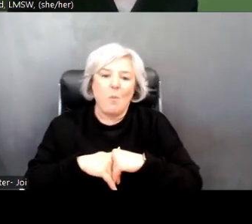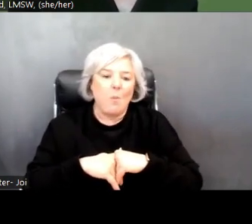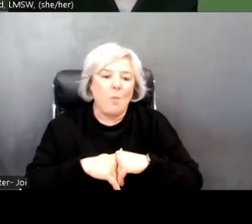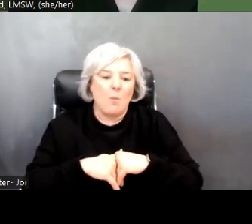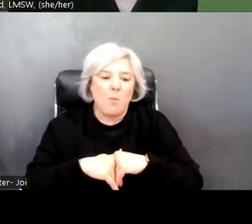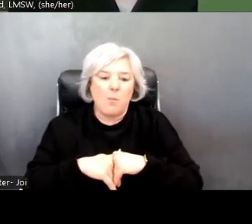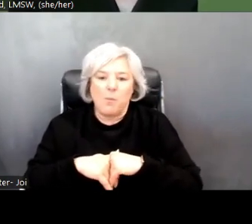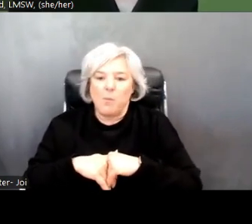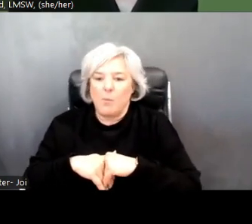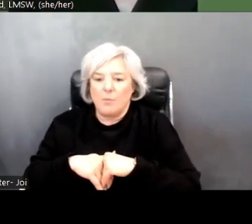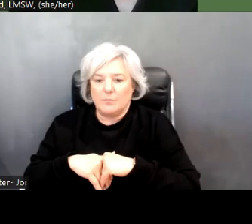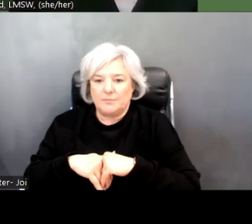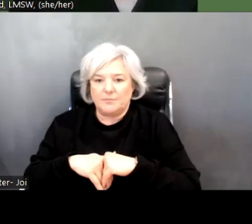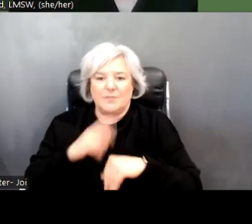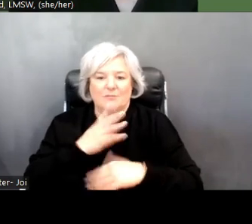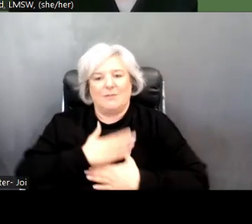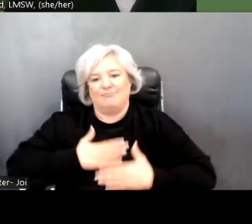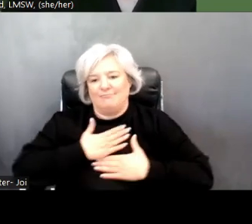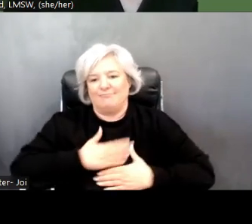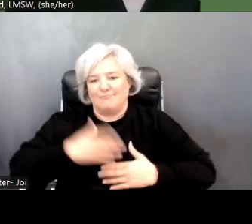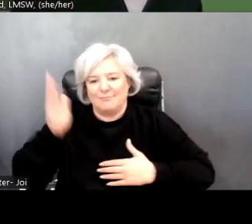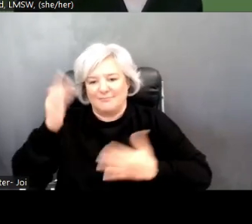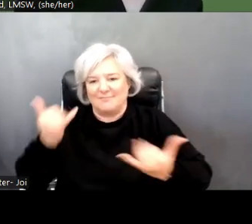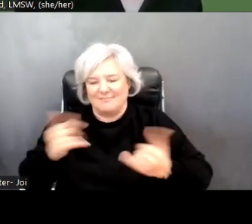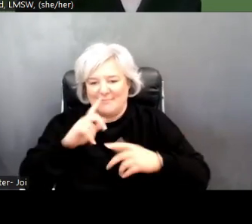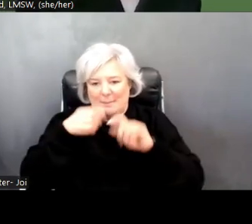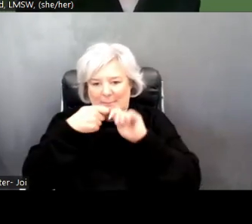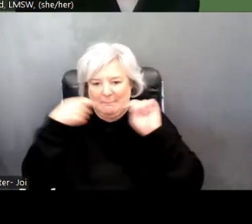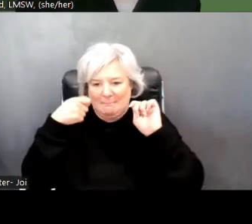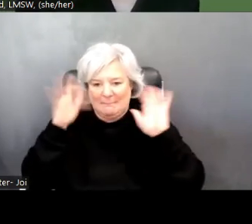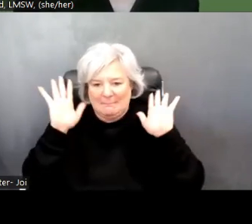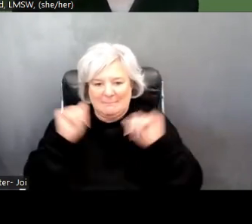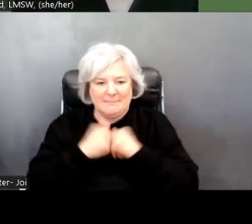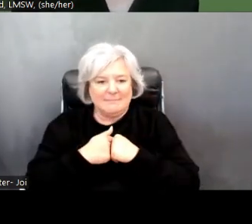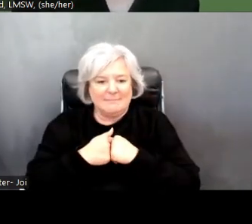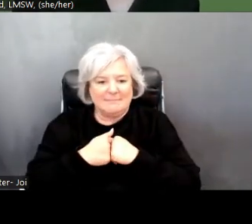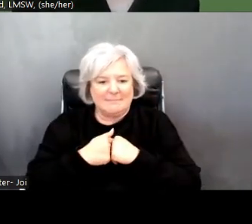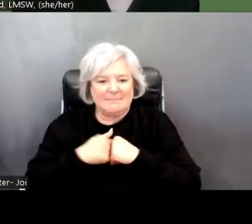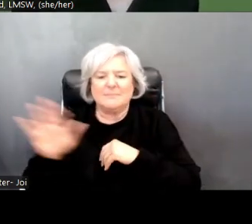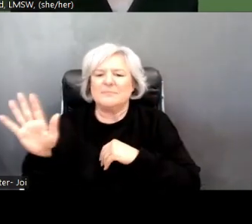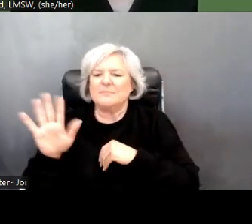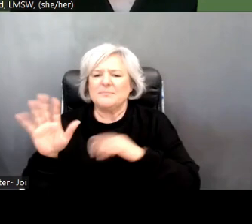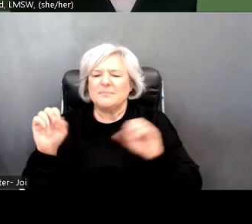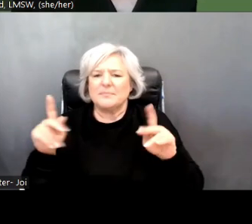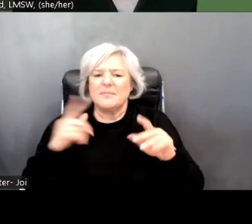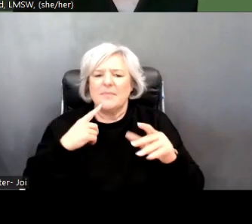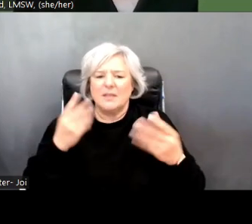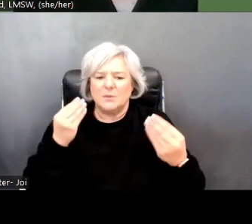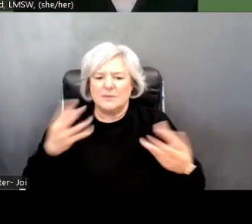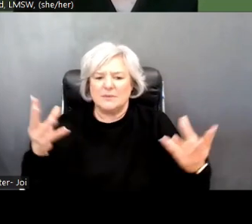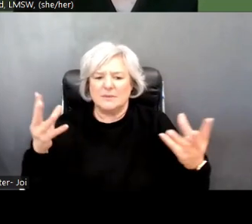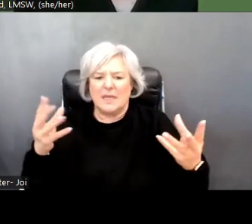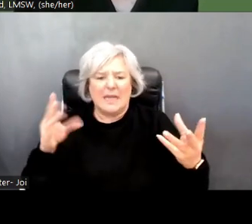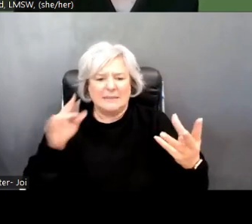And it was Lisa, our pleasure. I'm sorry, I'll zip it. No, that's okay. I just wanted to say I